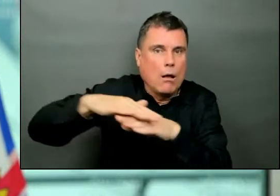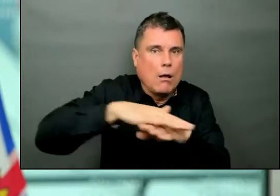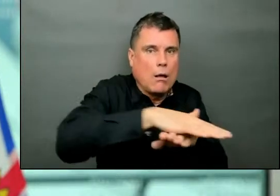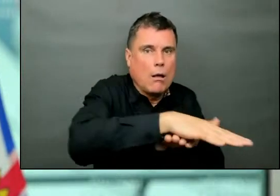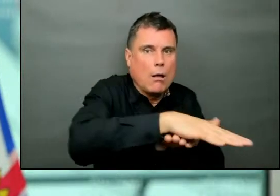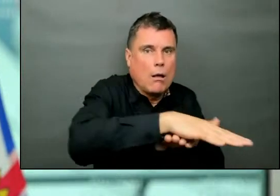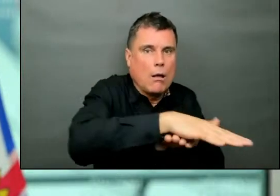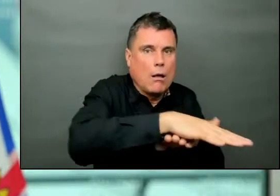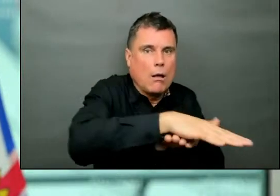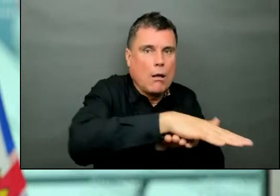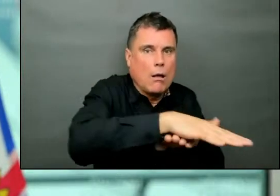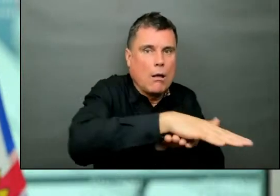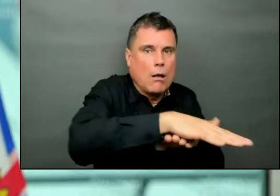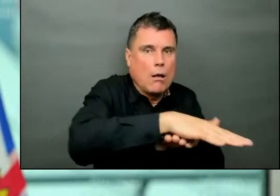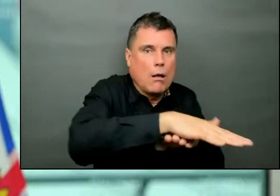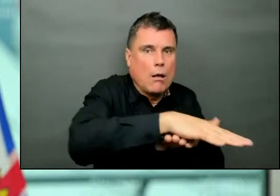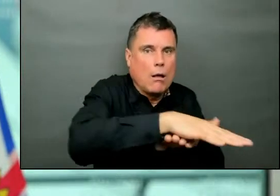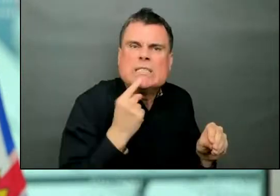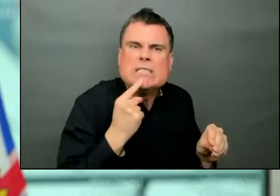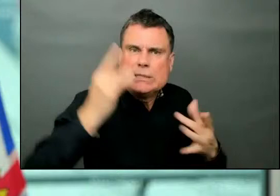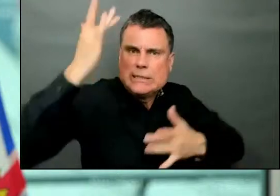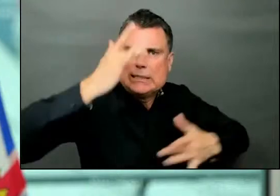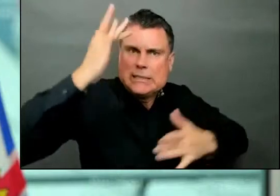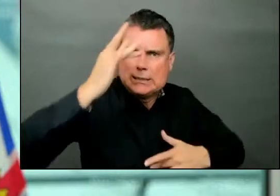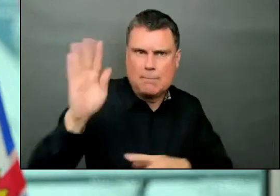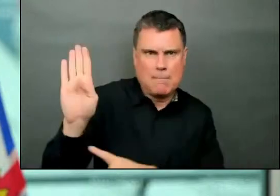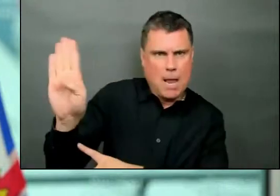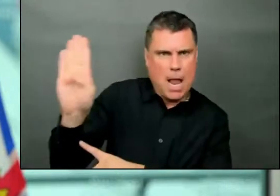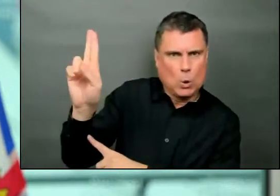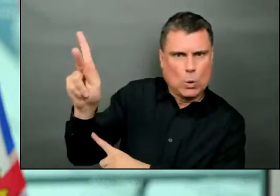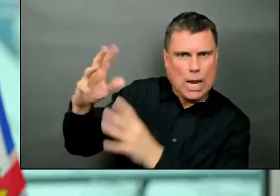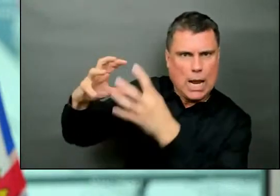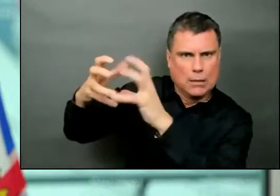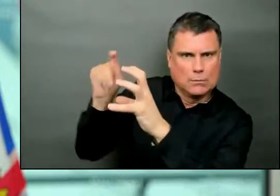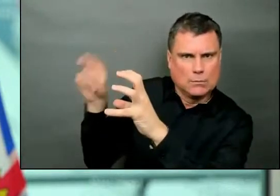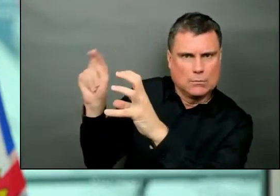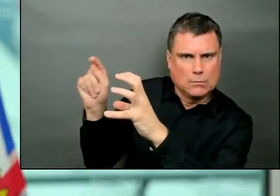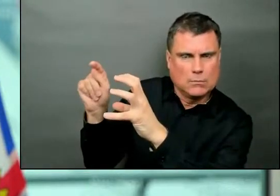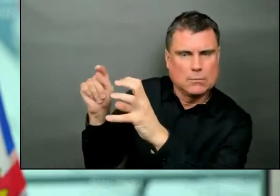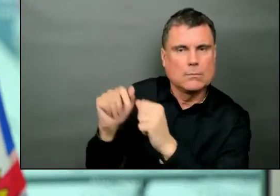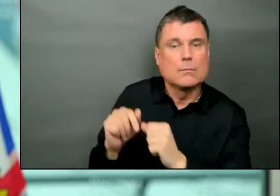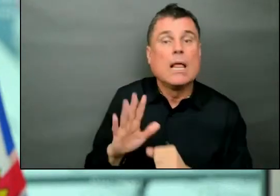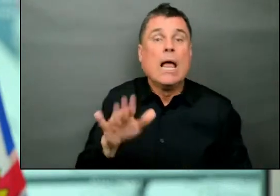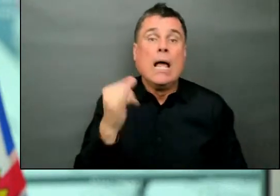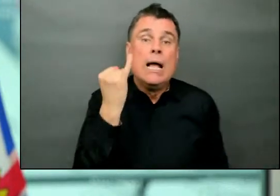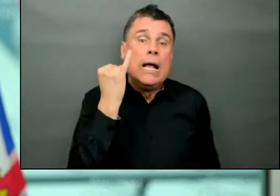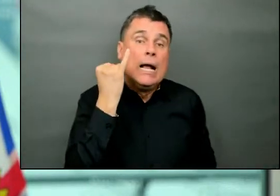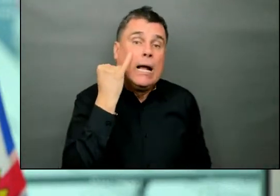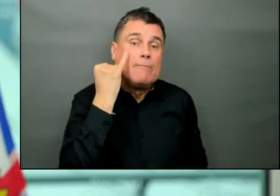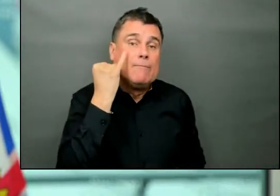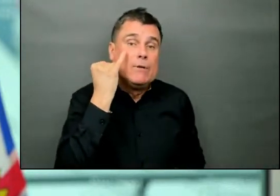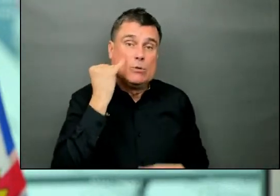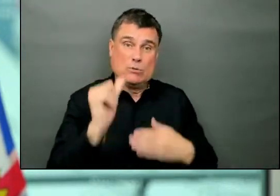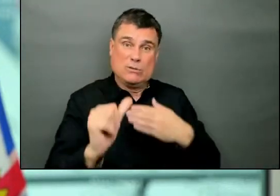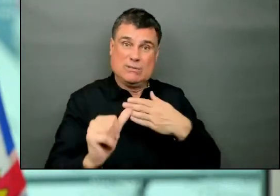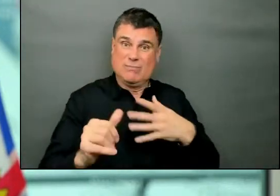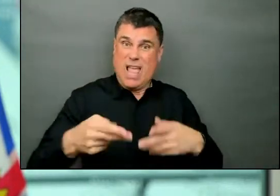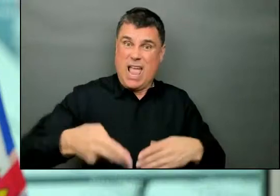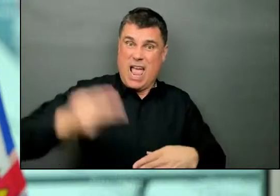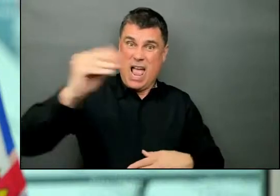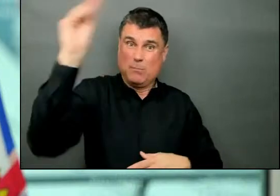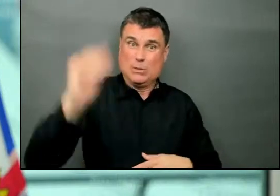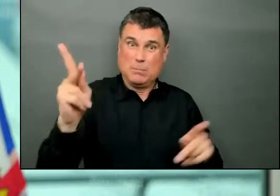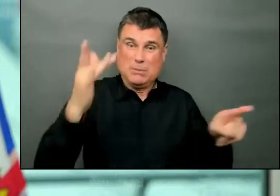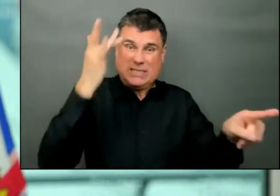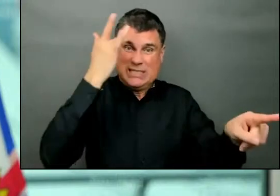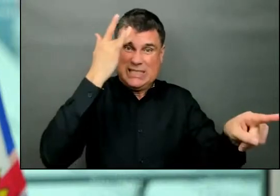illness over and above infected. Your probability of somebody who has underlying illness